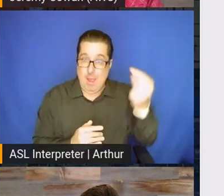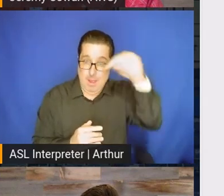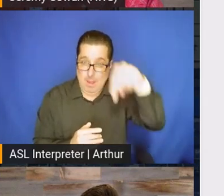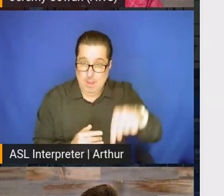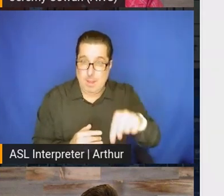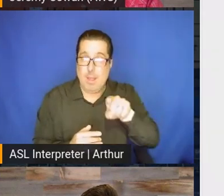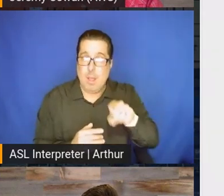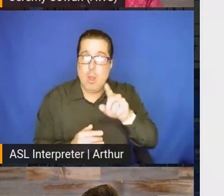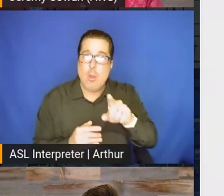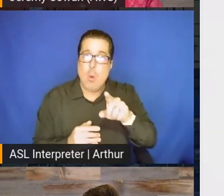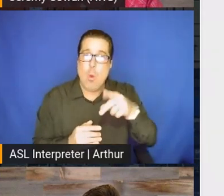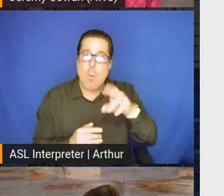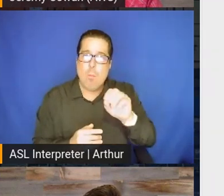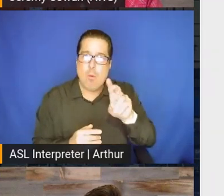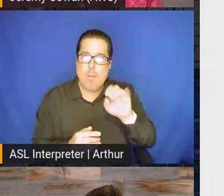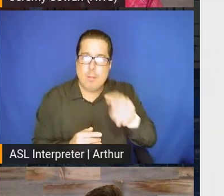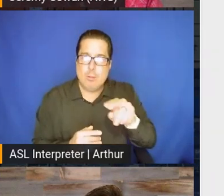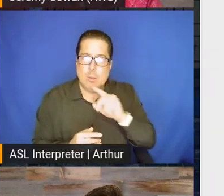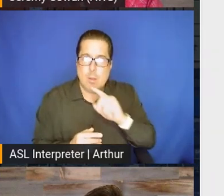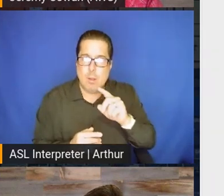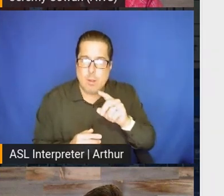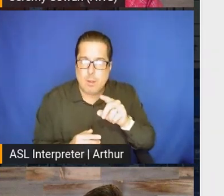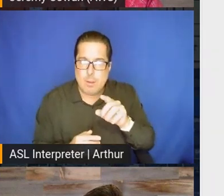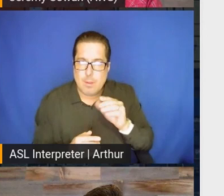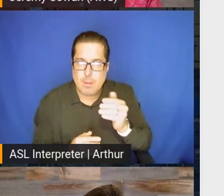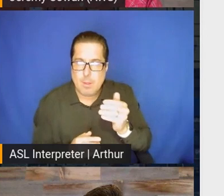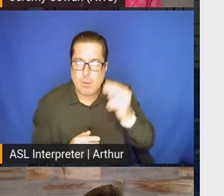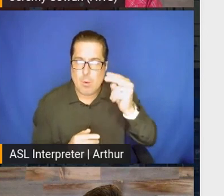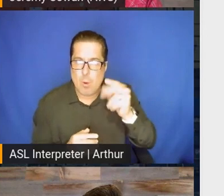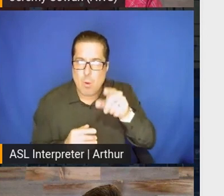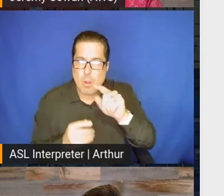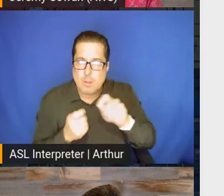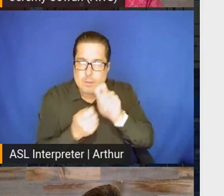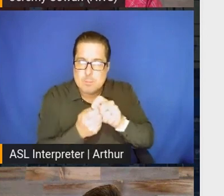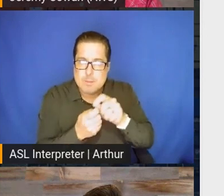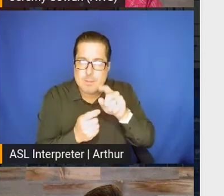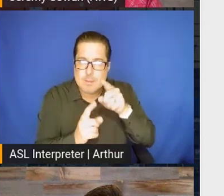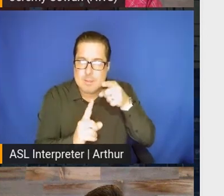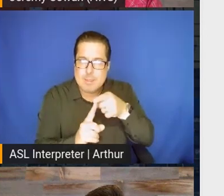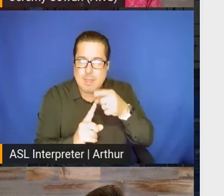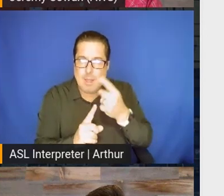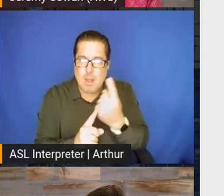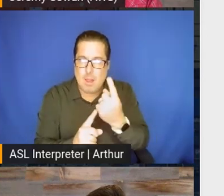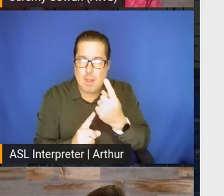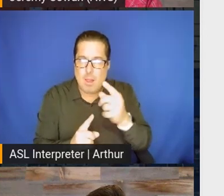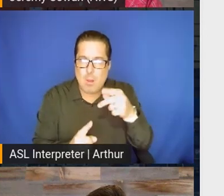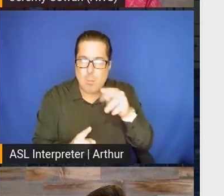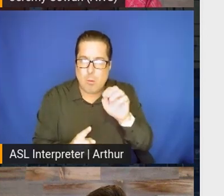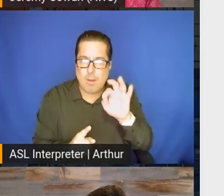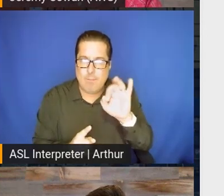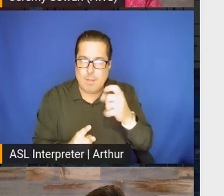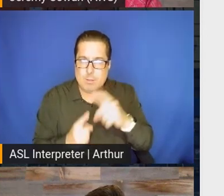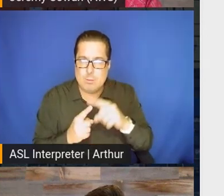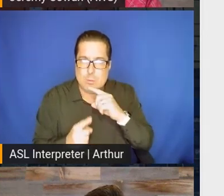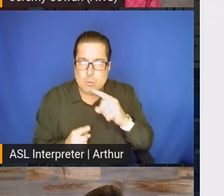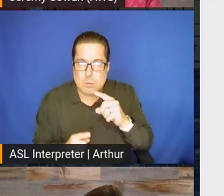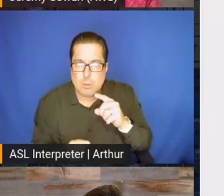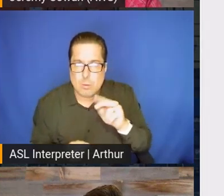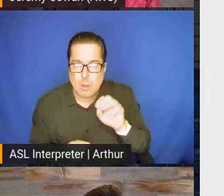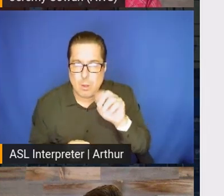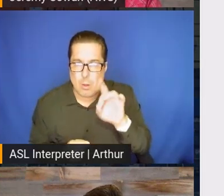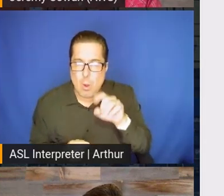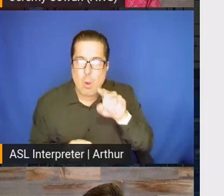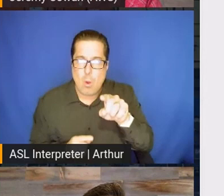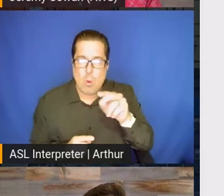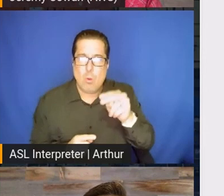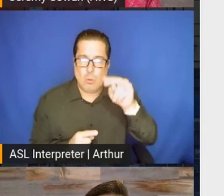you provision the nodes at the boot time, a single prefix is assigned to the node, and all the pods receive